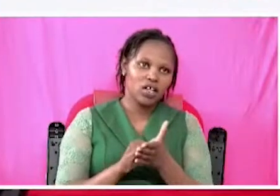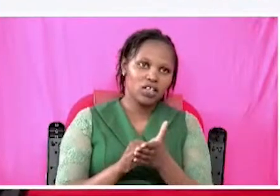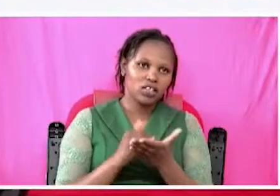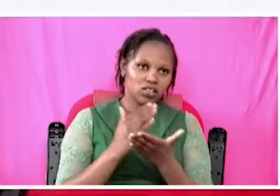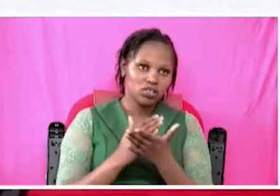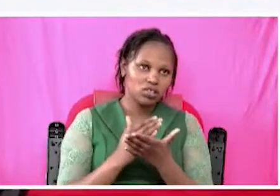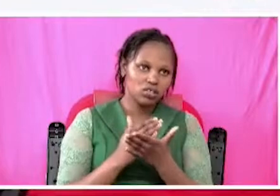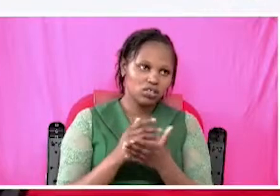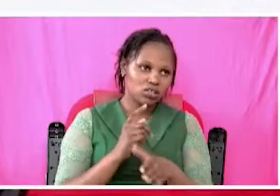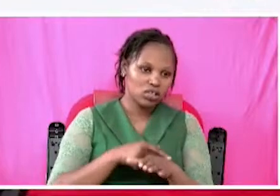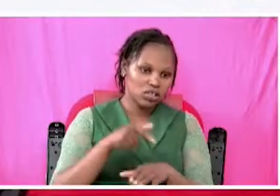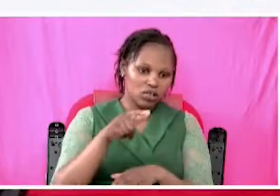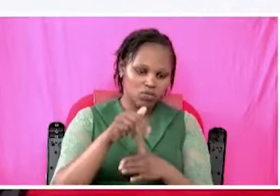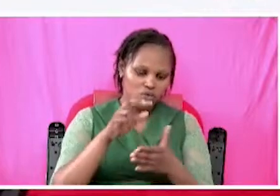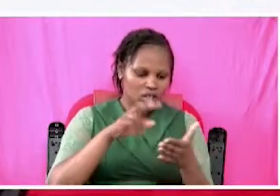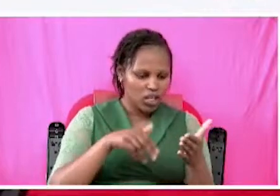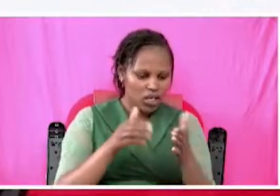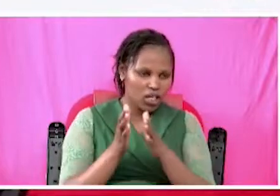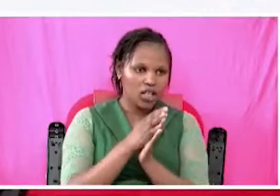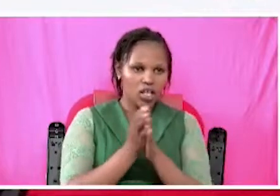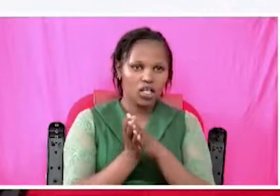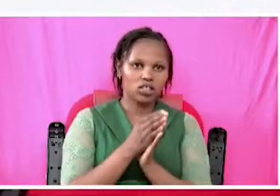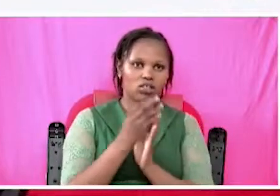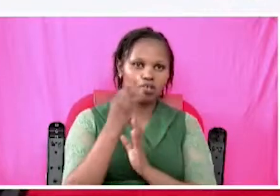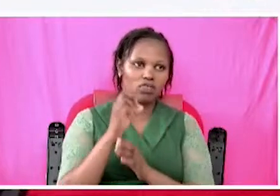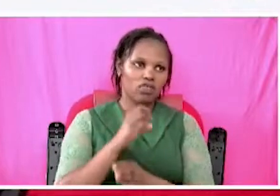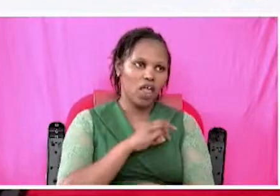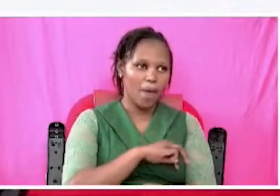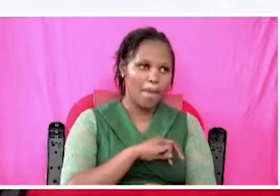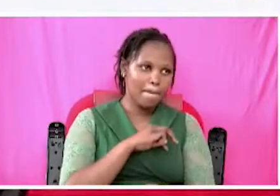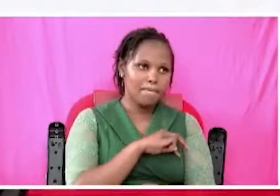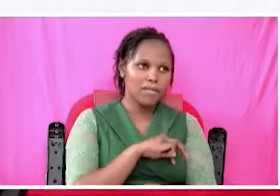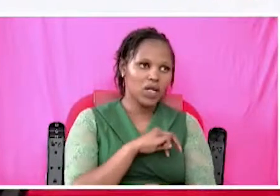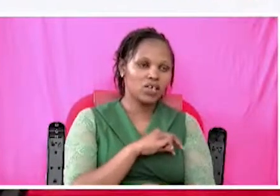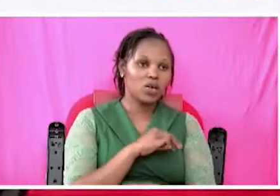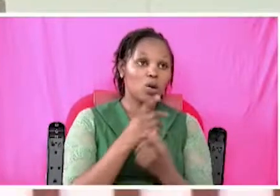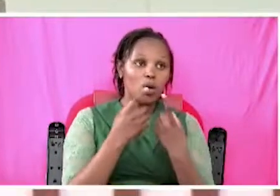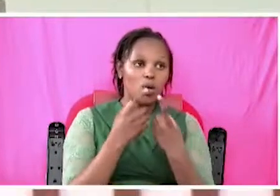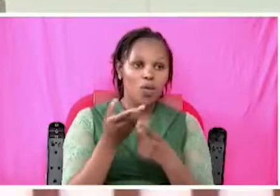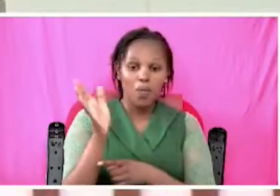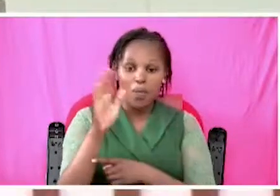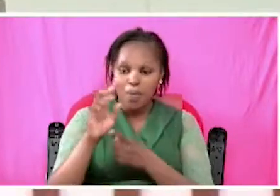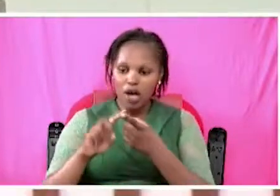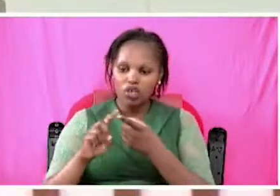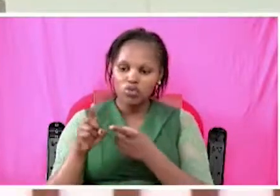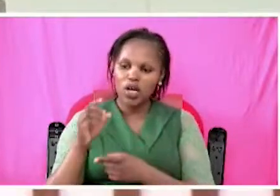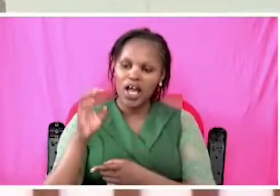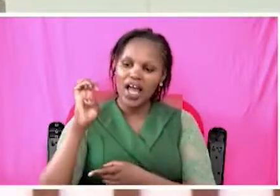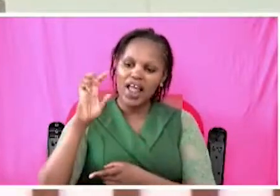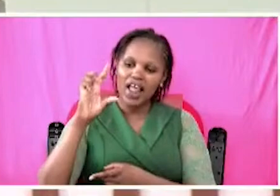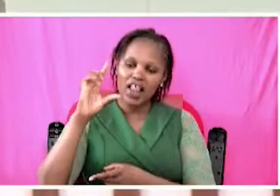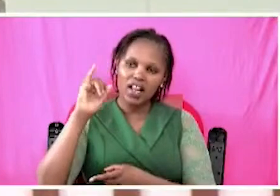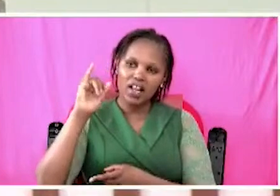read the story of the missionary Nolan. Back to Elijah.